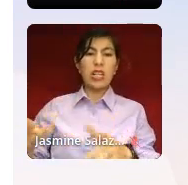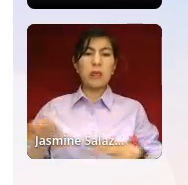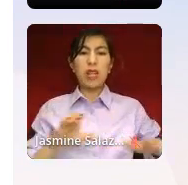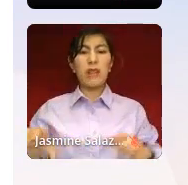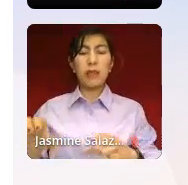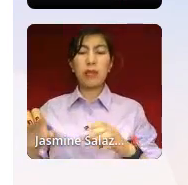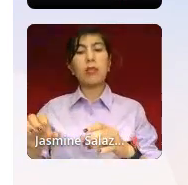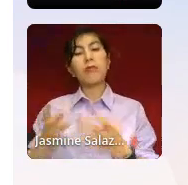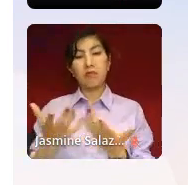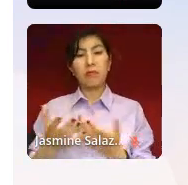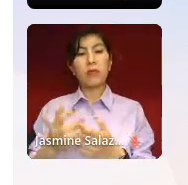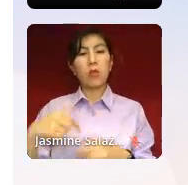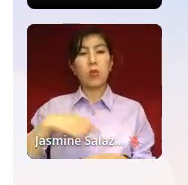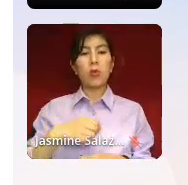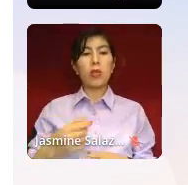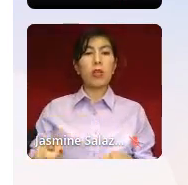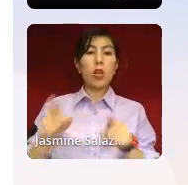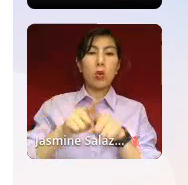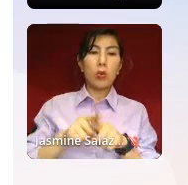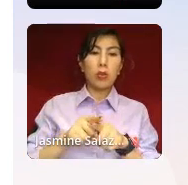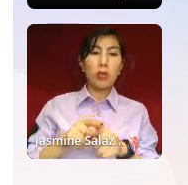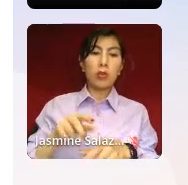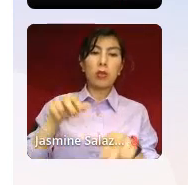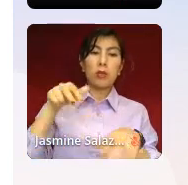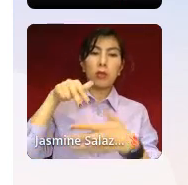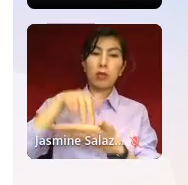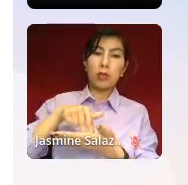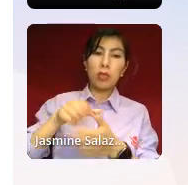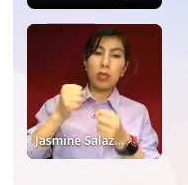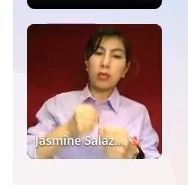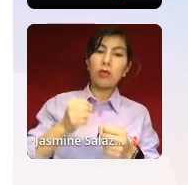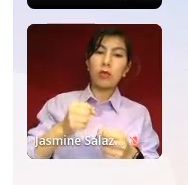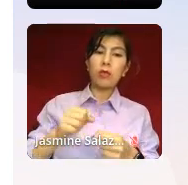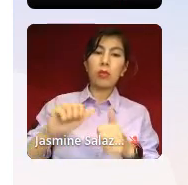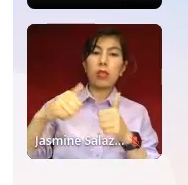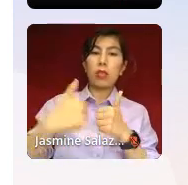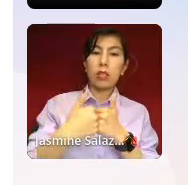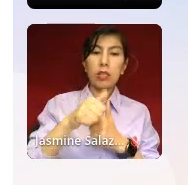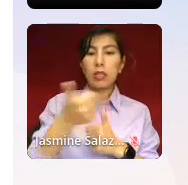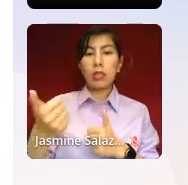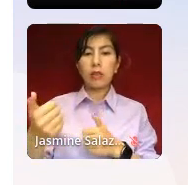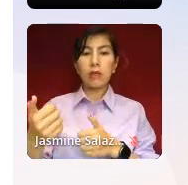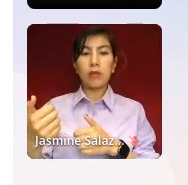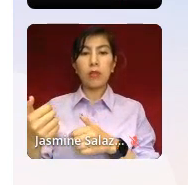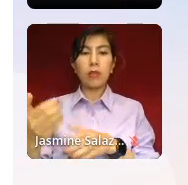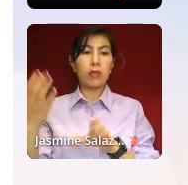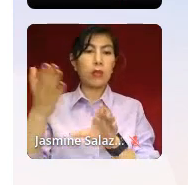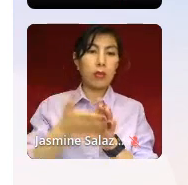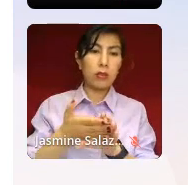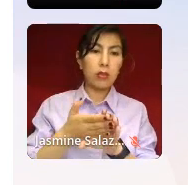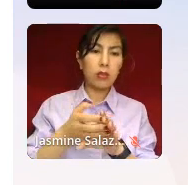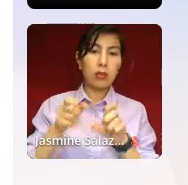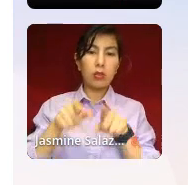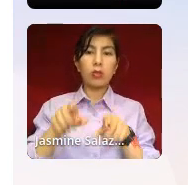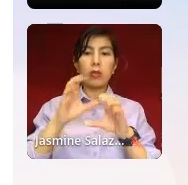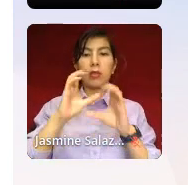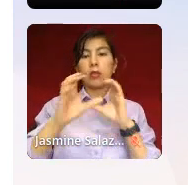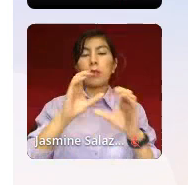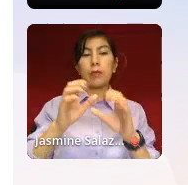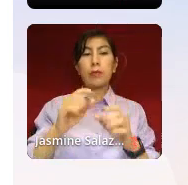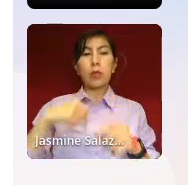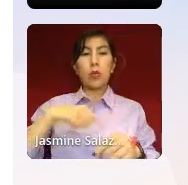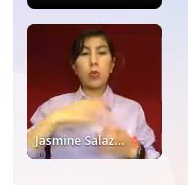We agree to stand firm in challenging any breaches of this commitment through direct and kind communication. We